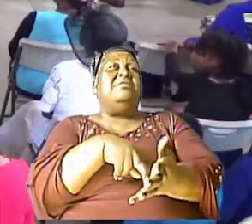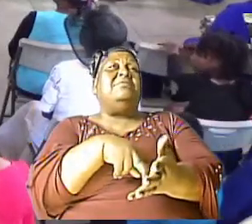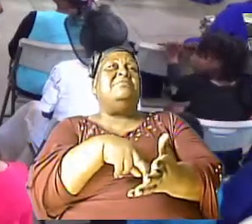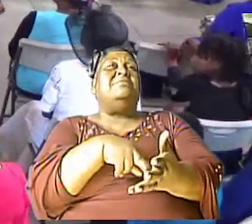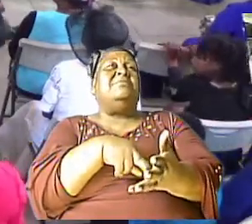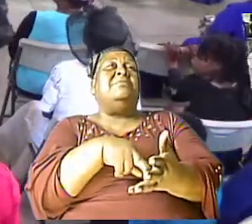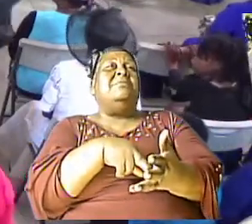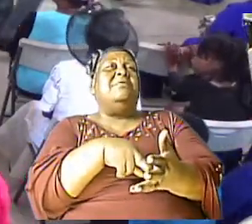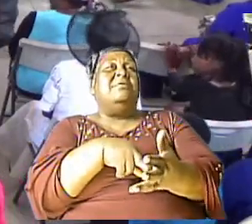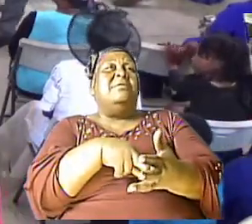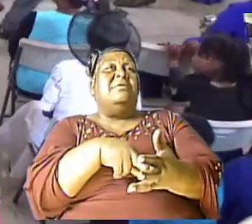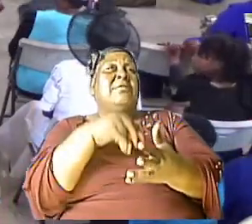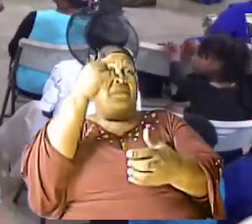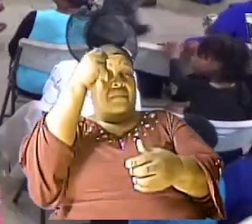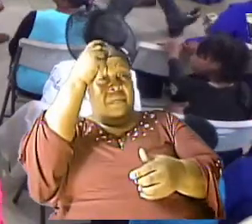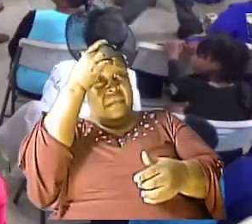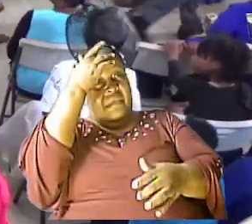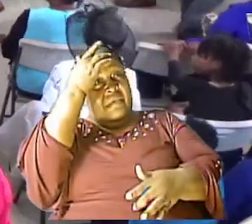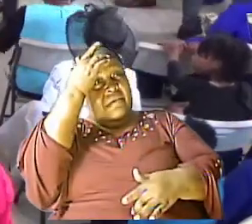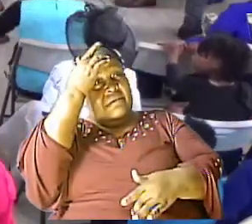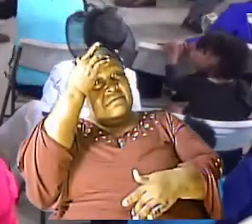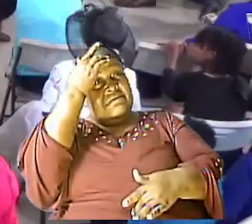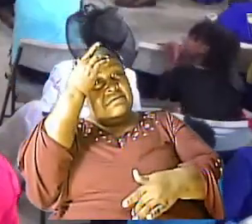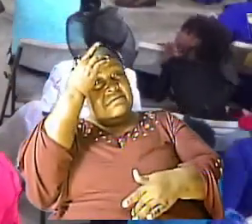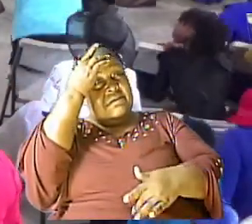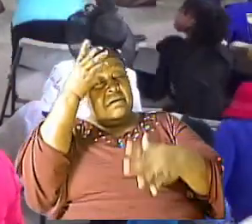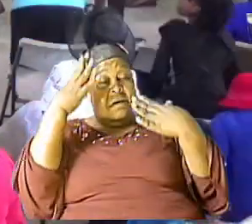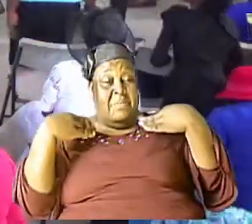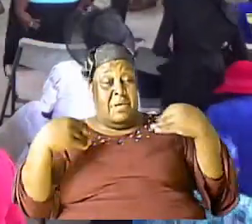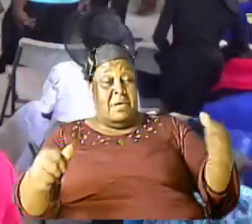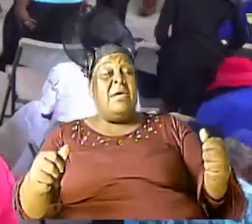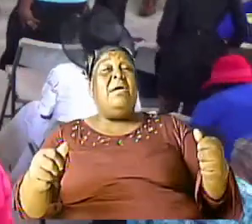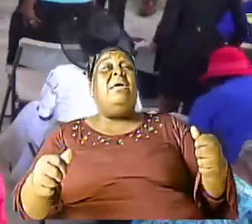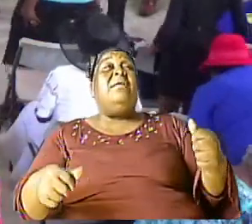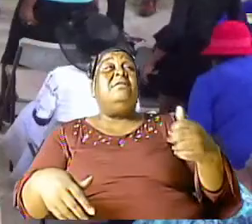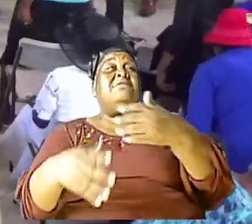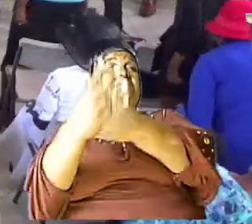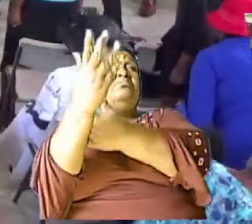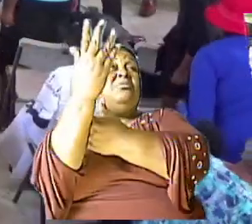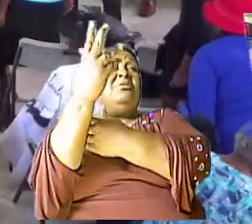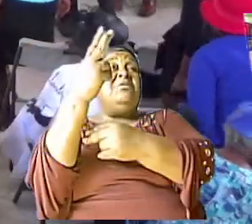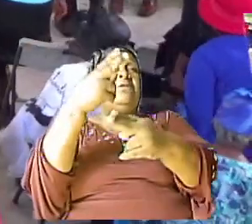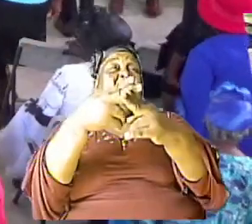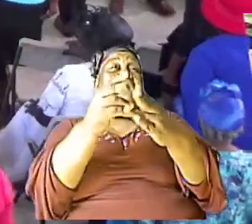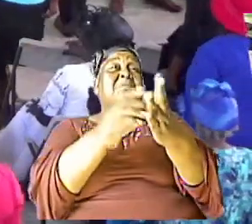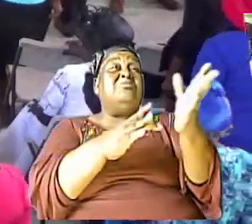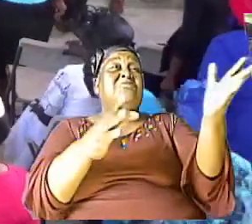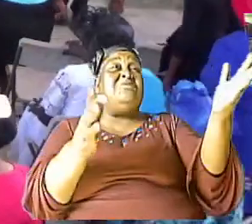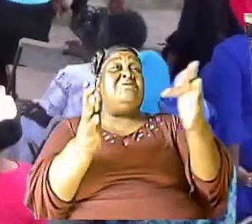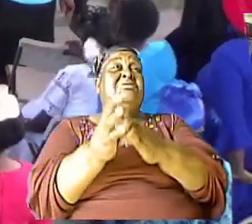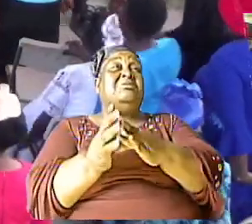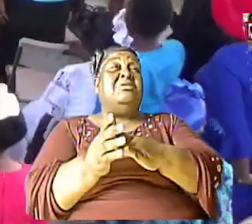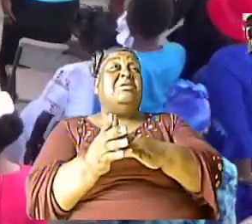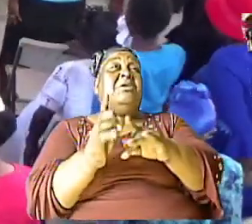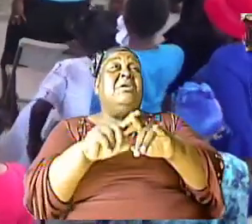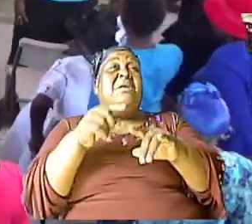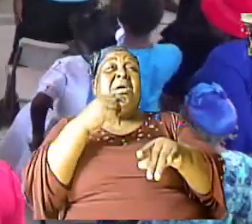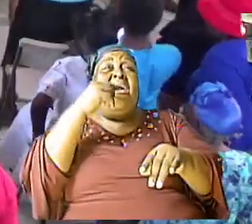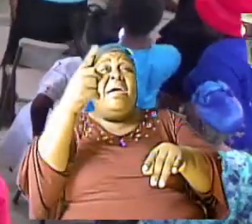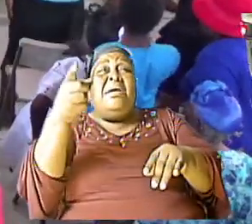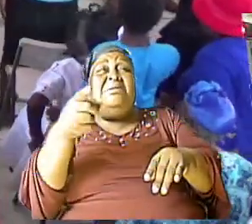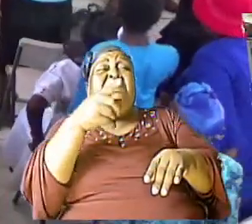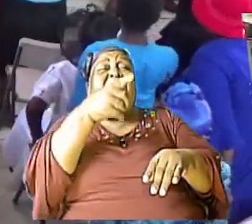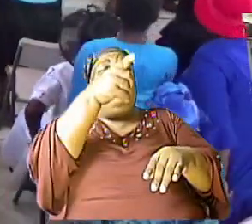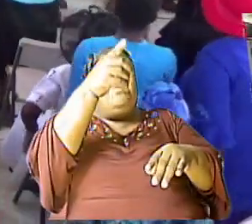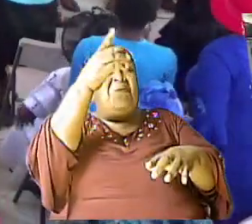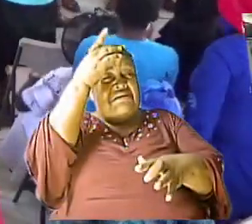Praise the Lord. If you are sick, you're going to be healed this morning in the name of Jesus. So don't tell me you're sick and you can't stand. By faith,